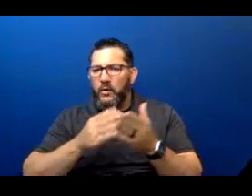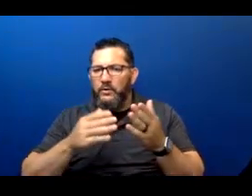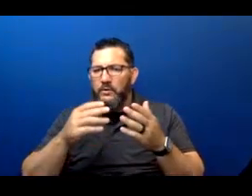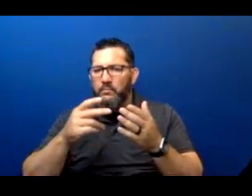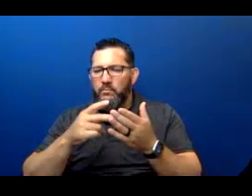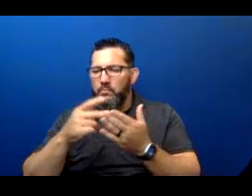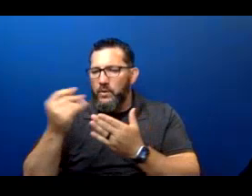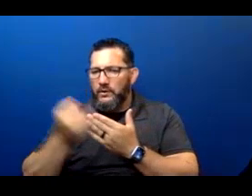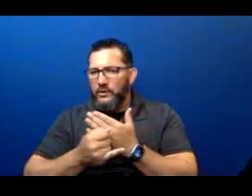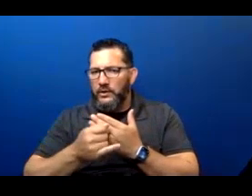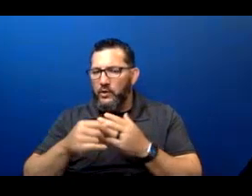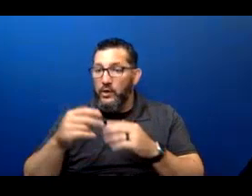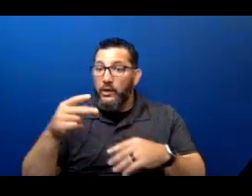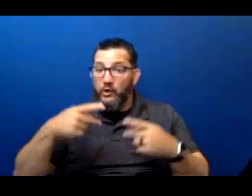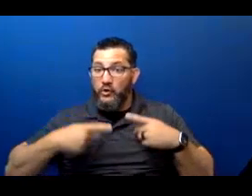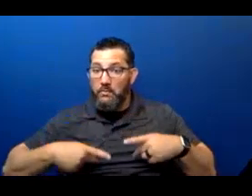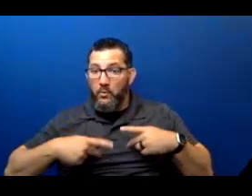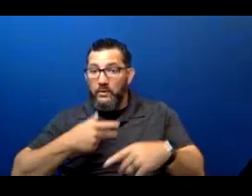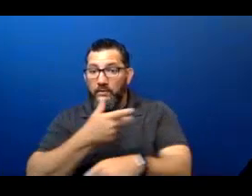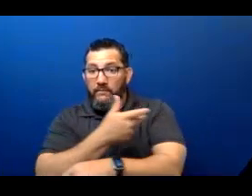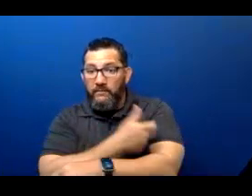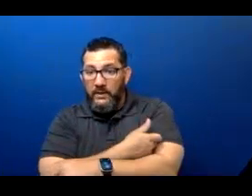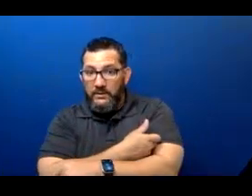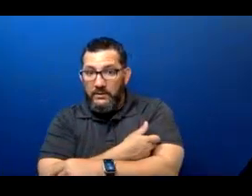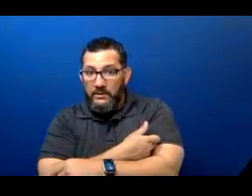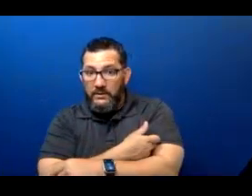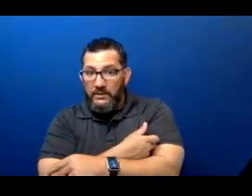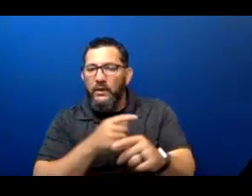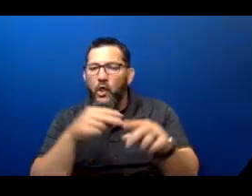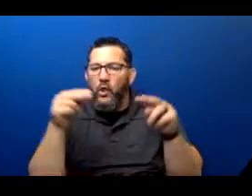pneumonia vaccination numbers by county across Nevada.